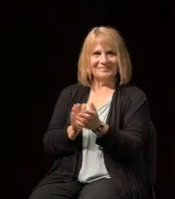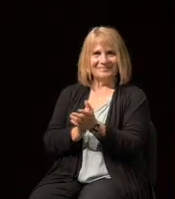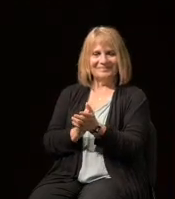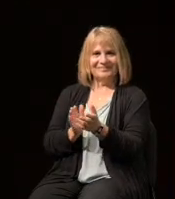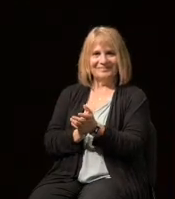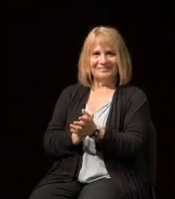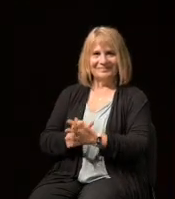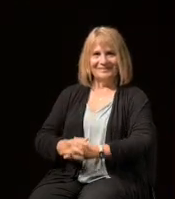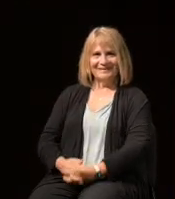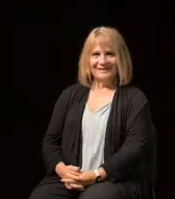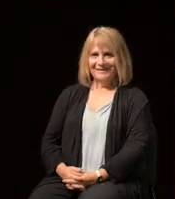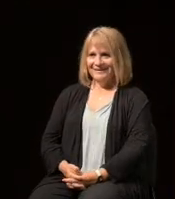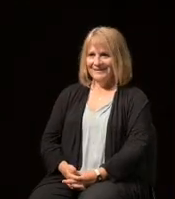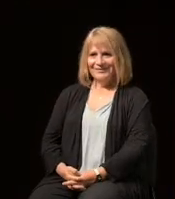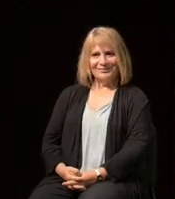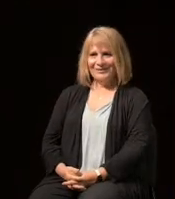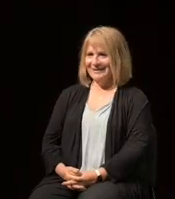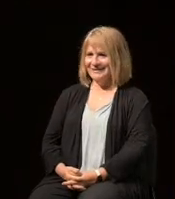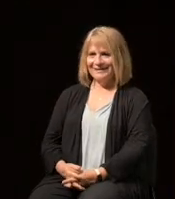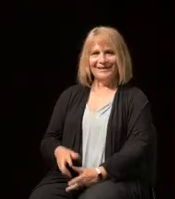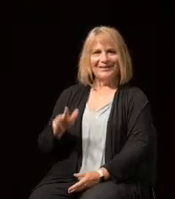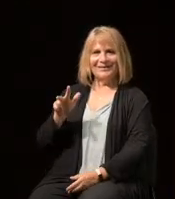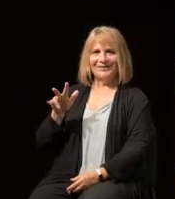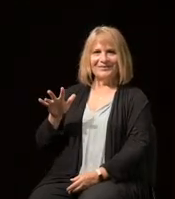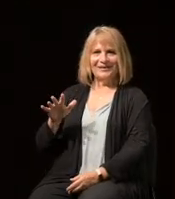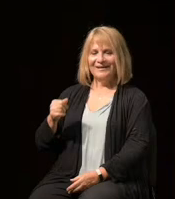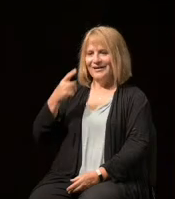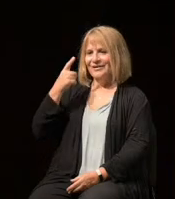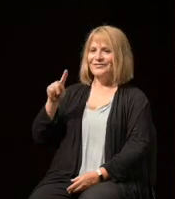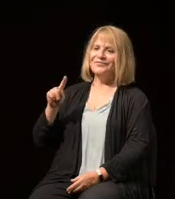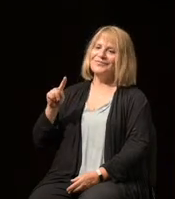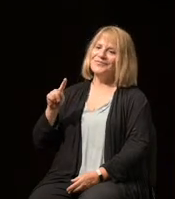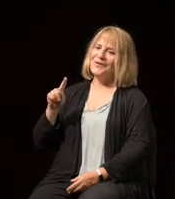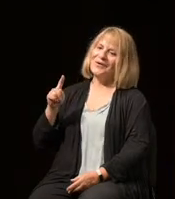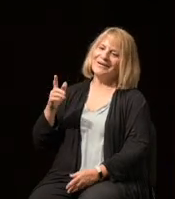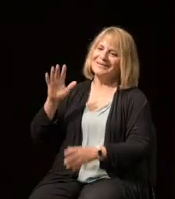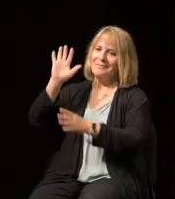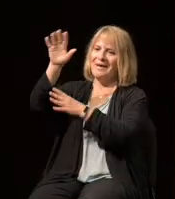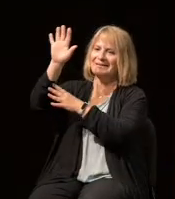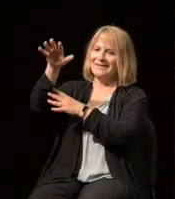And 35 years for men's basketball coach Rusty Blair.